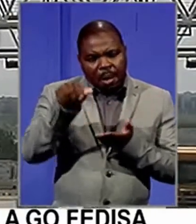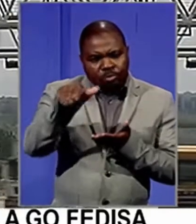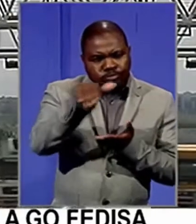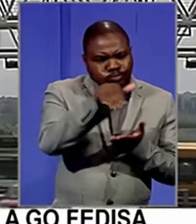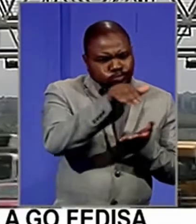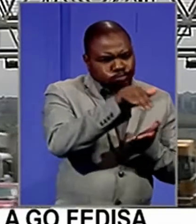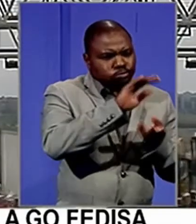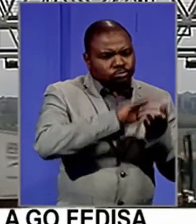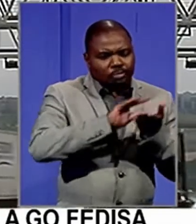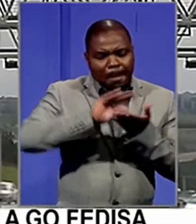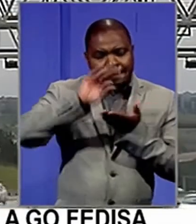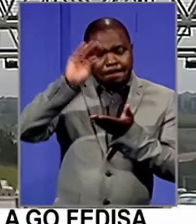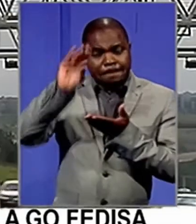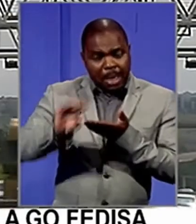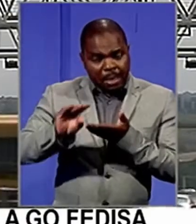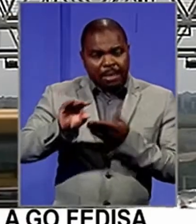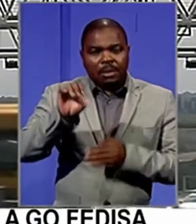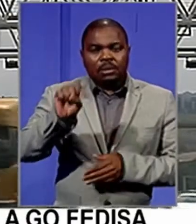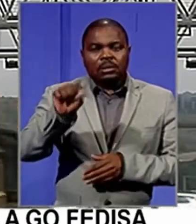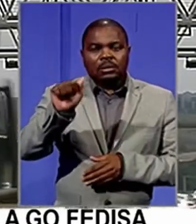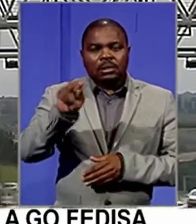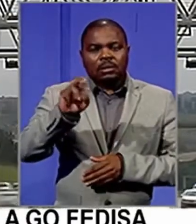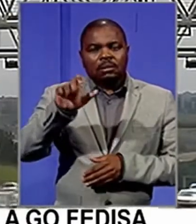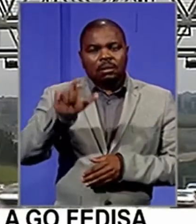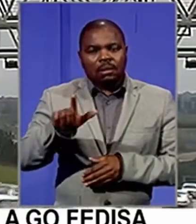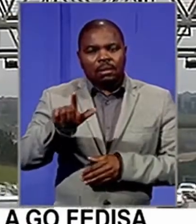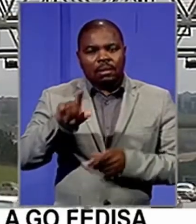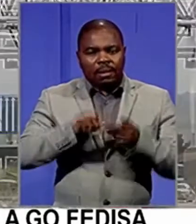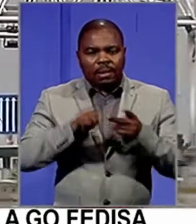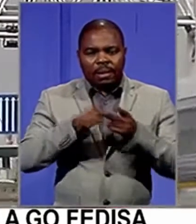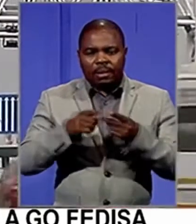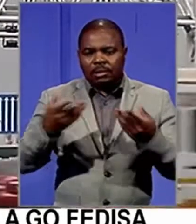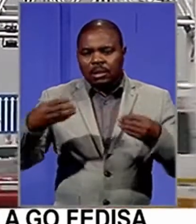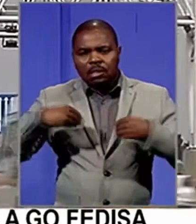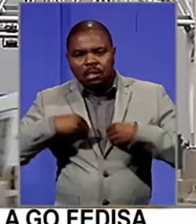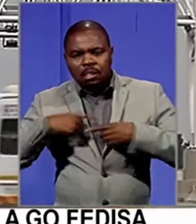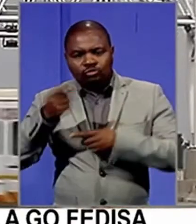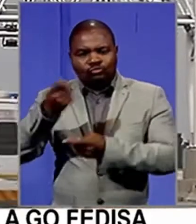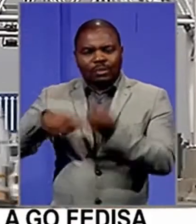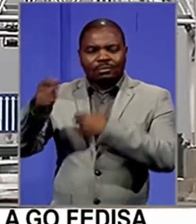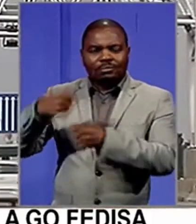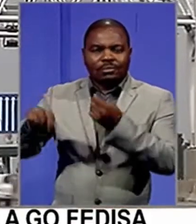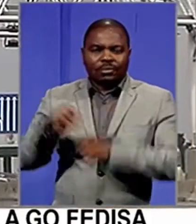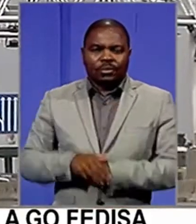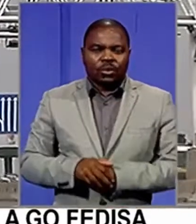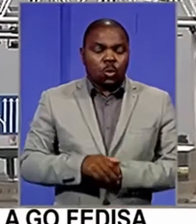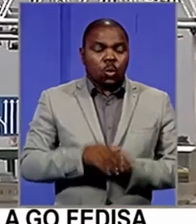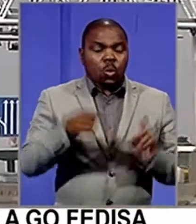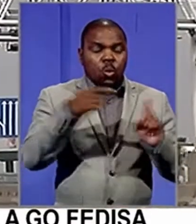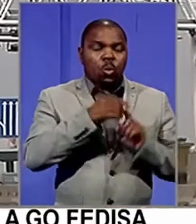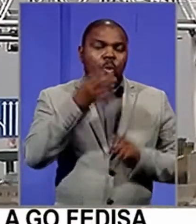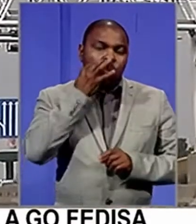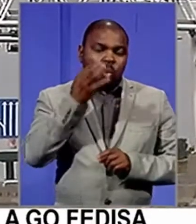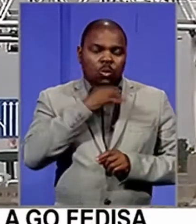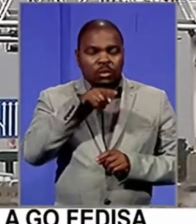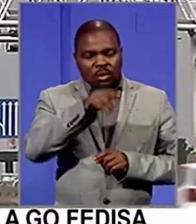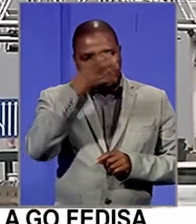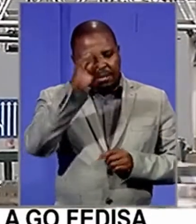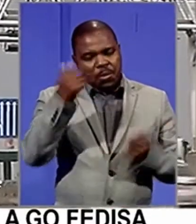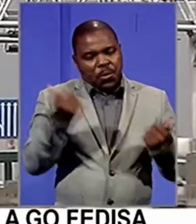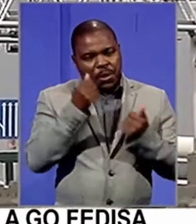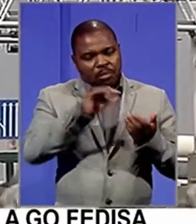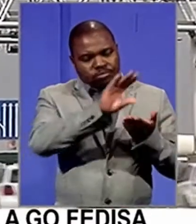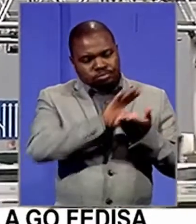duelela sekoloto sa SANRAL se se akaretsang thekiso ya dithoto. A re porofense e setse beetse thoko diranta di le bilione go